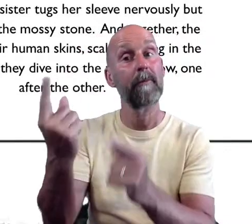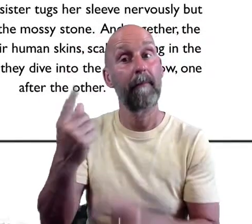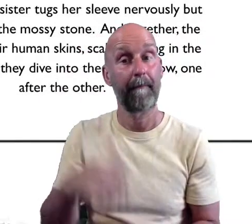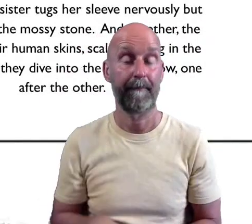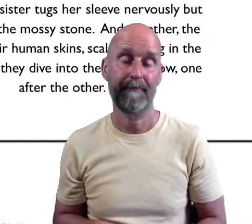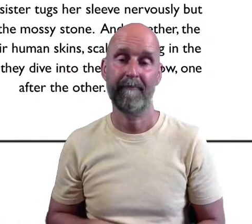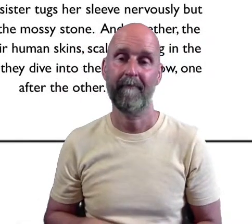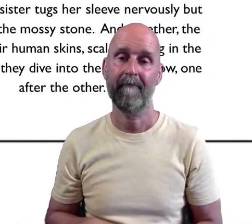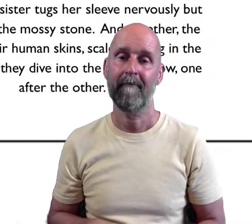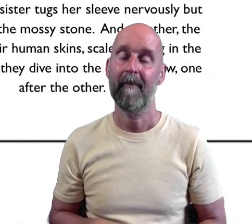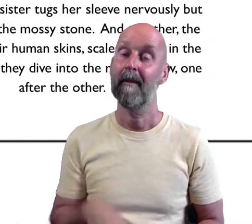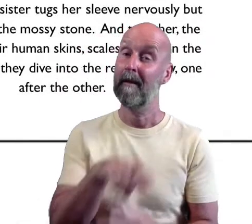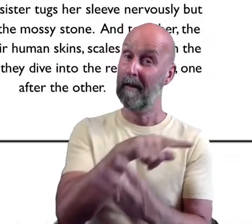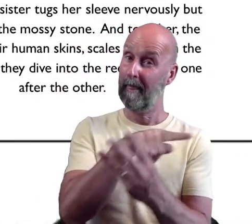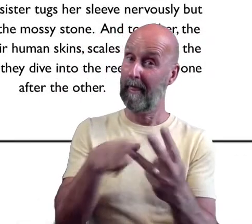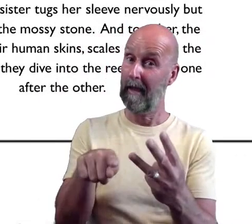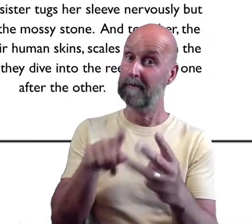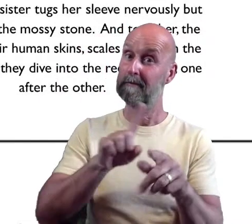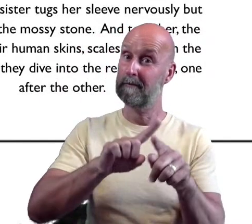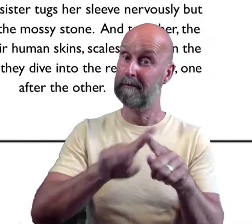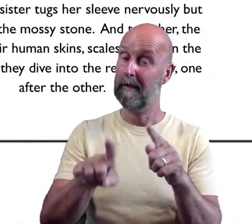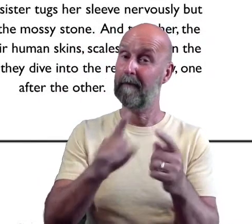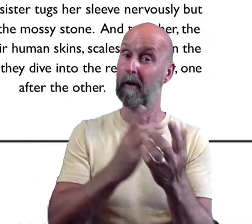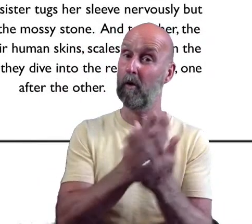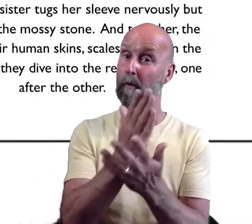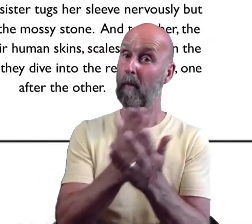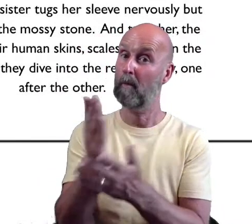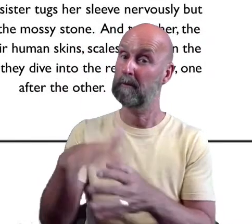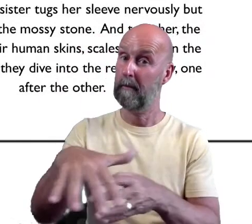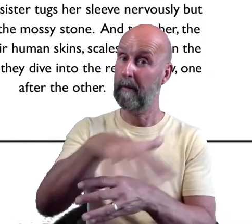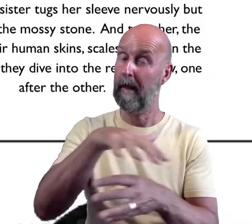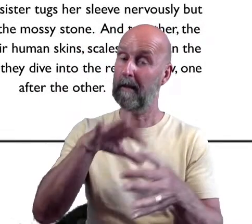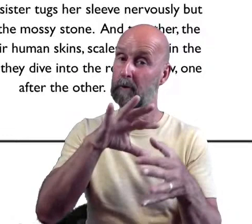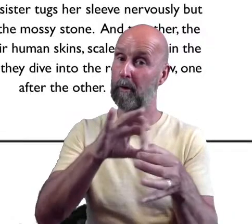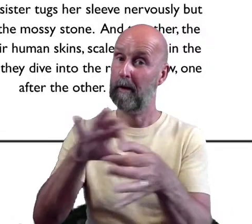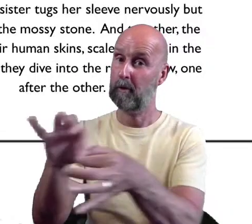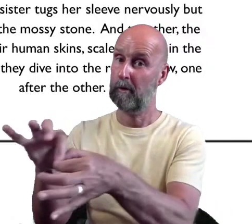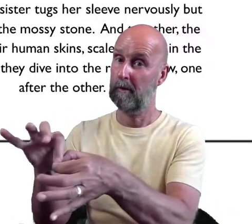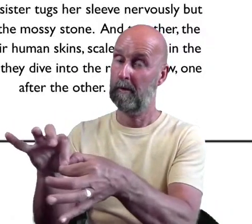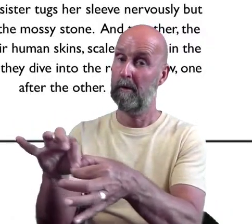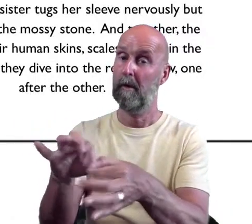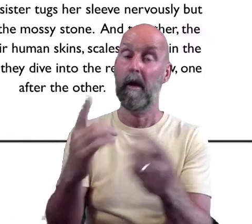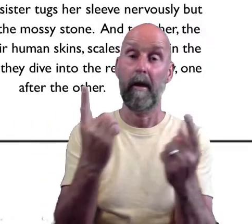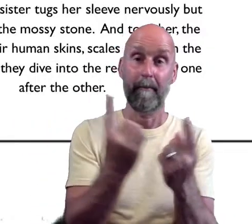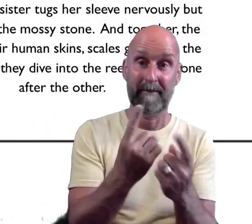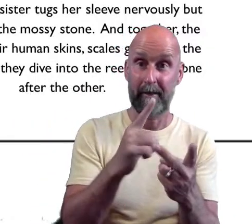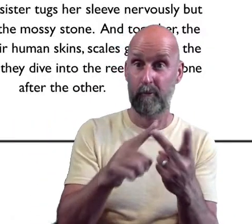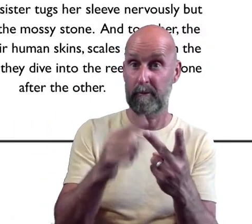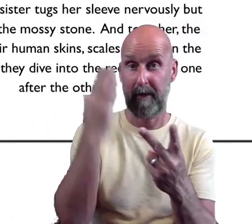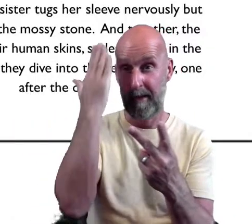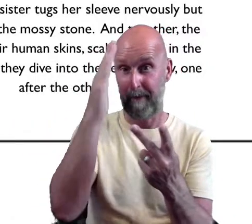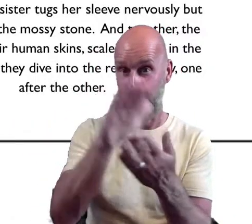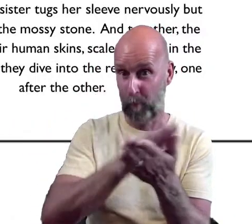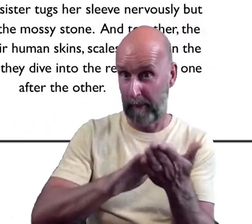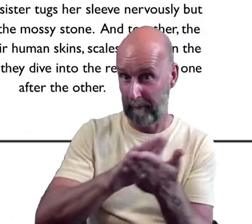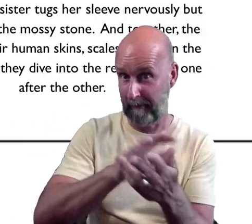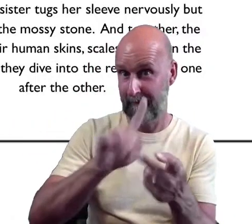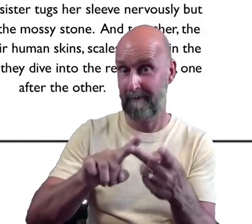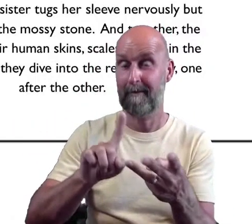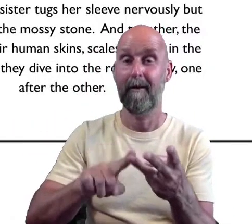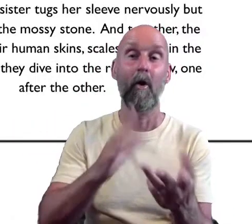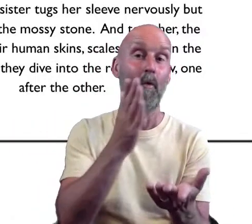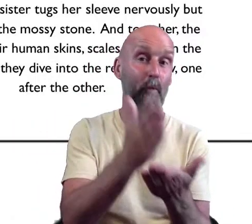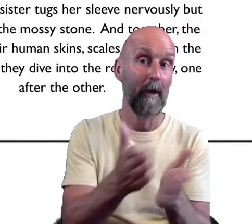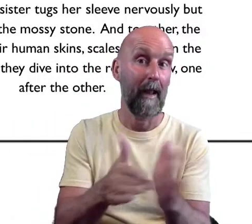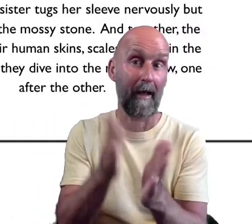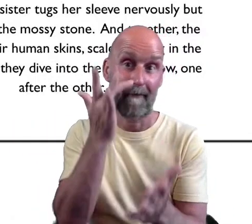creates connections between different components of place: physical materials, imagined meanings, and, well, real and imagined meanings,